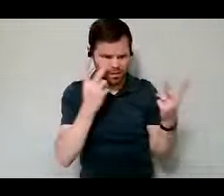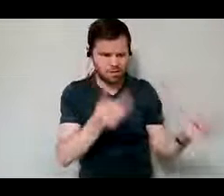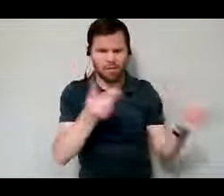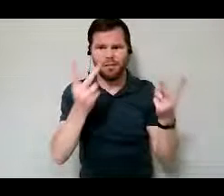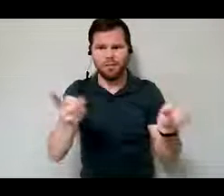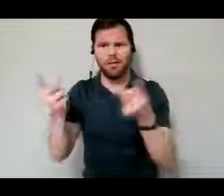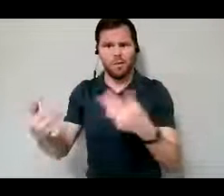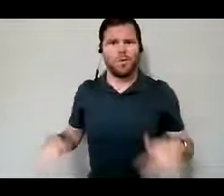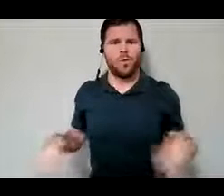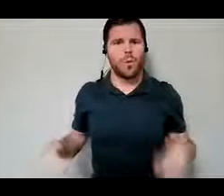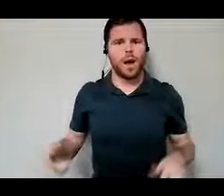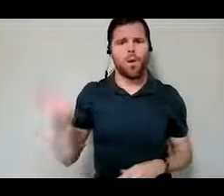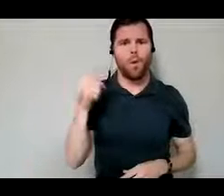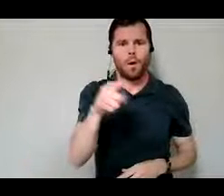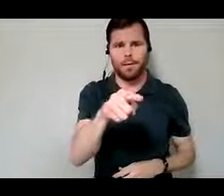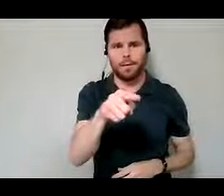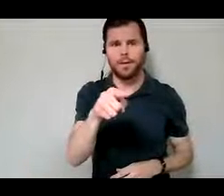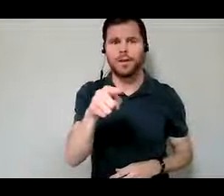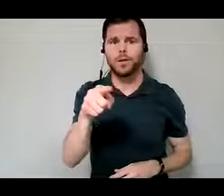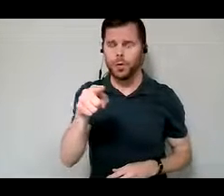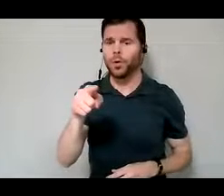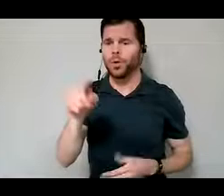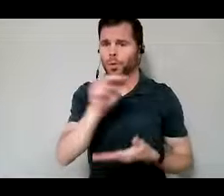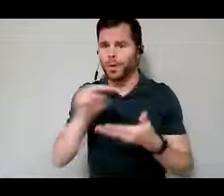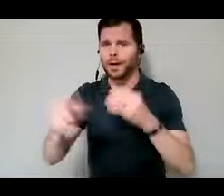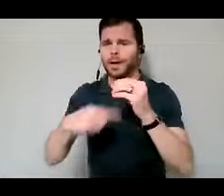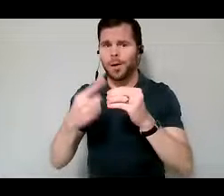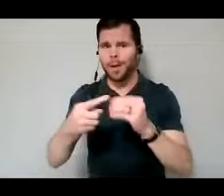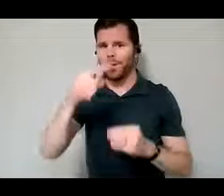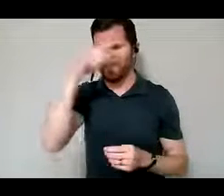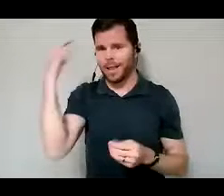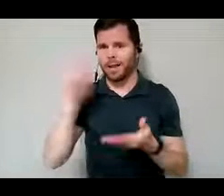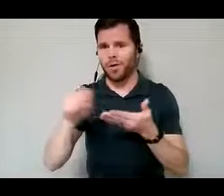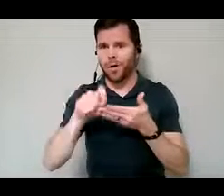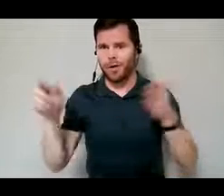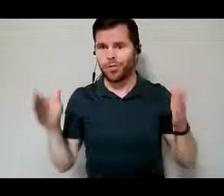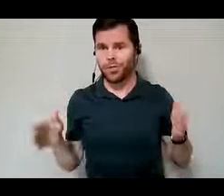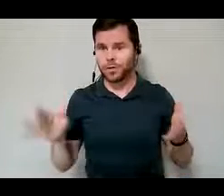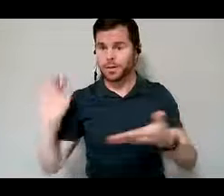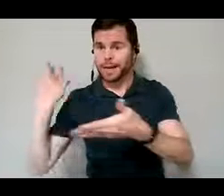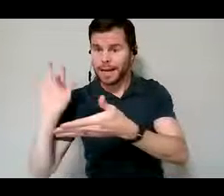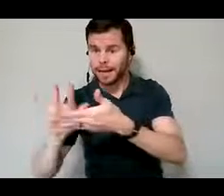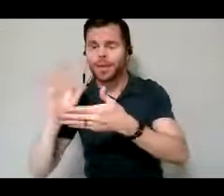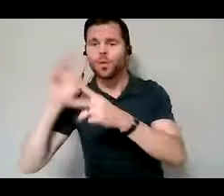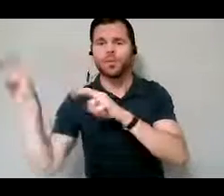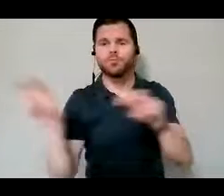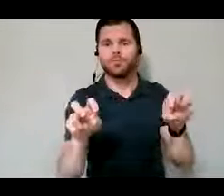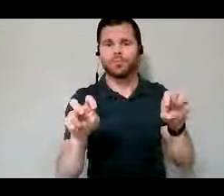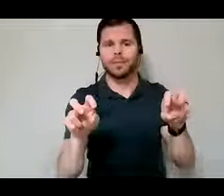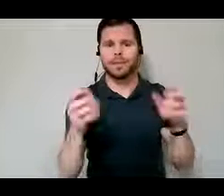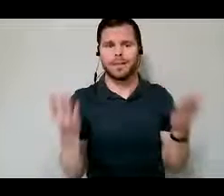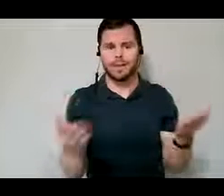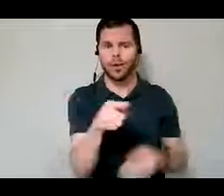In Celebrating Black Authors. If you click on this link, it'll take you here and you find out about